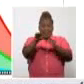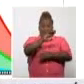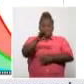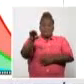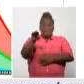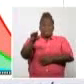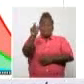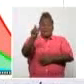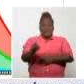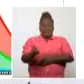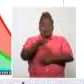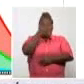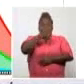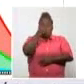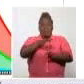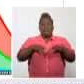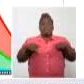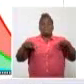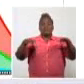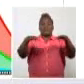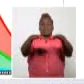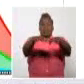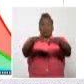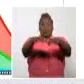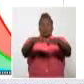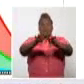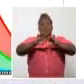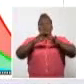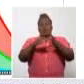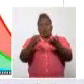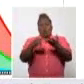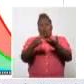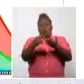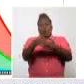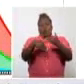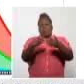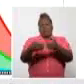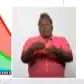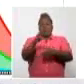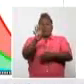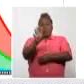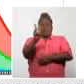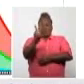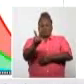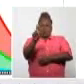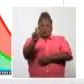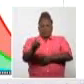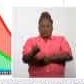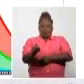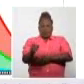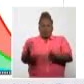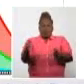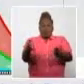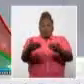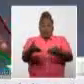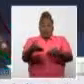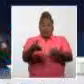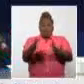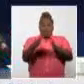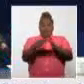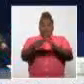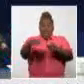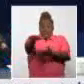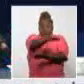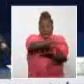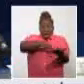that we have had in the country, a total of 42, of which 11 have been closed, and more